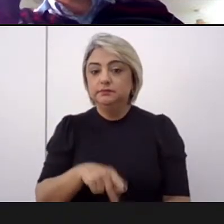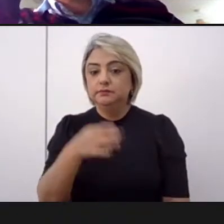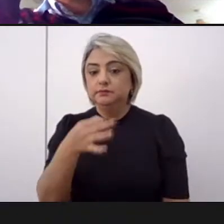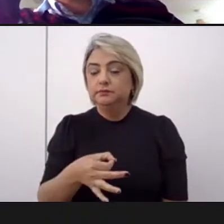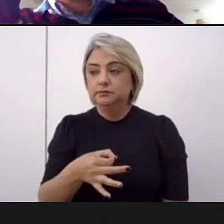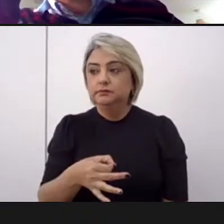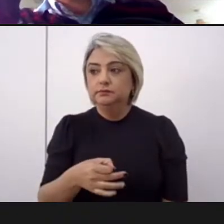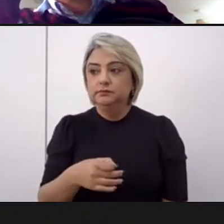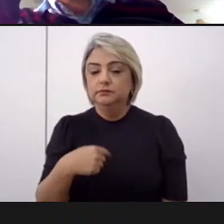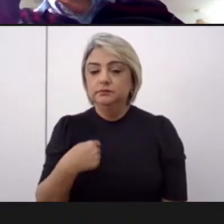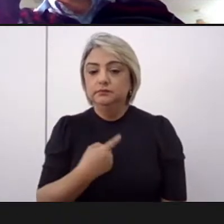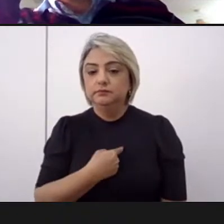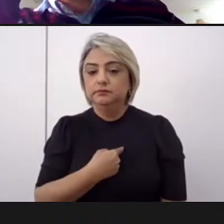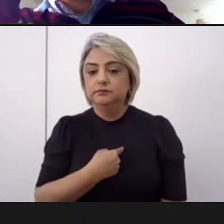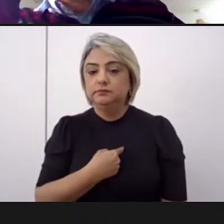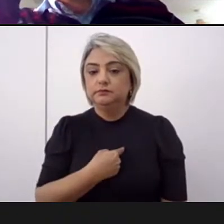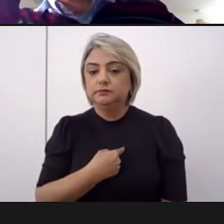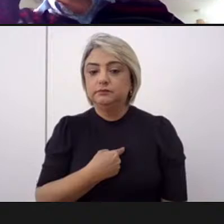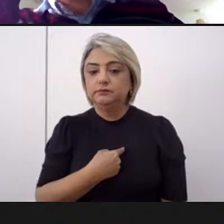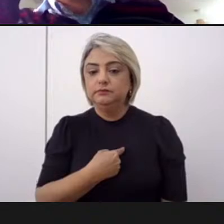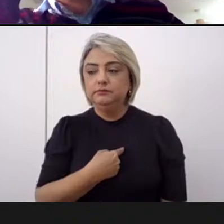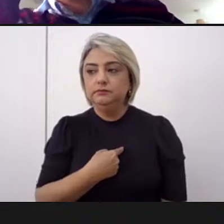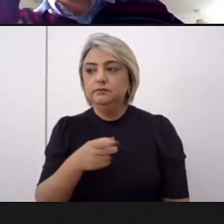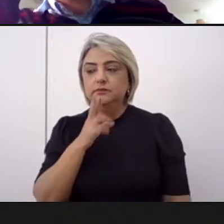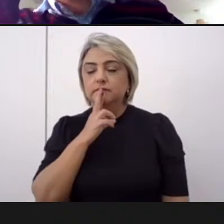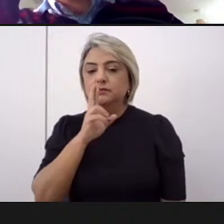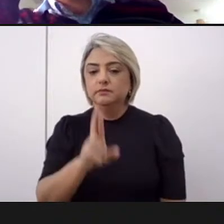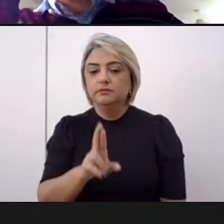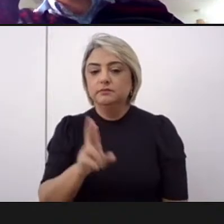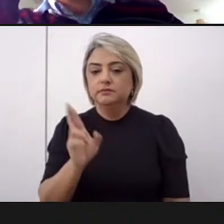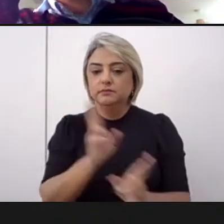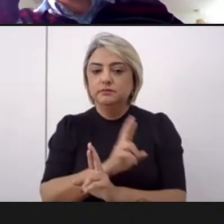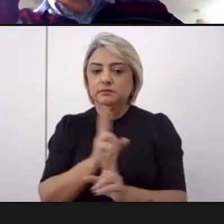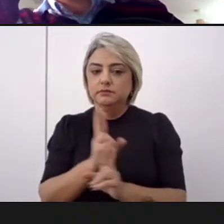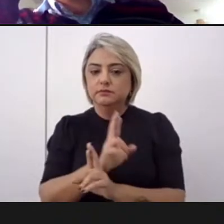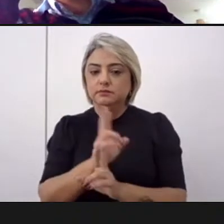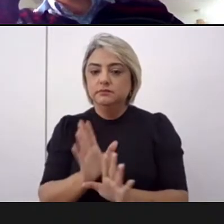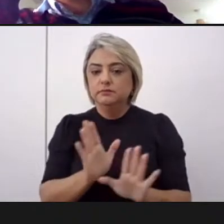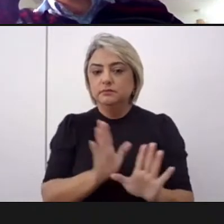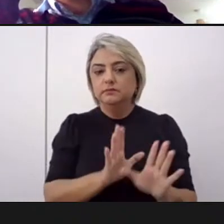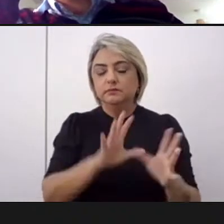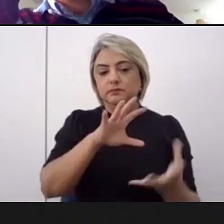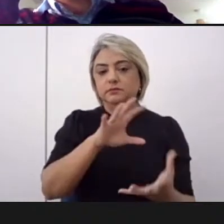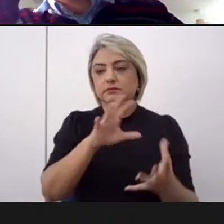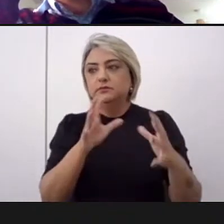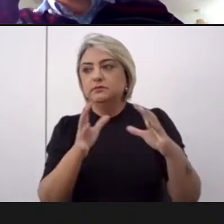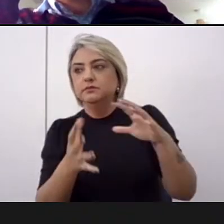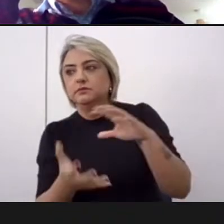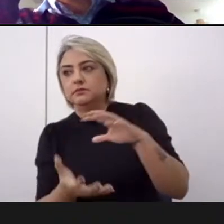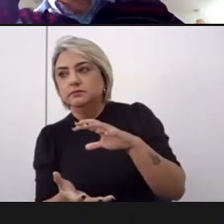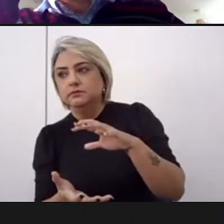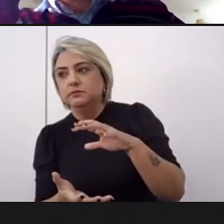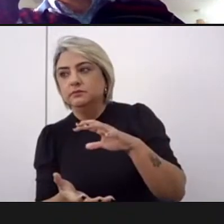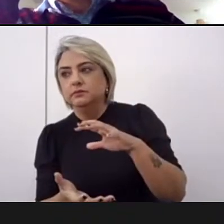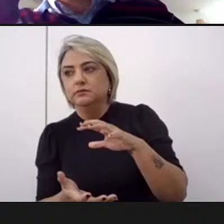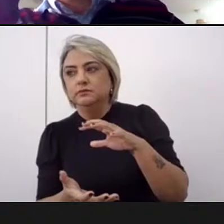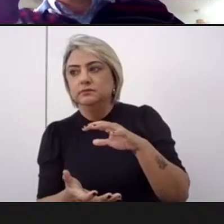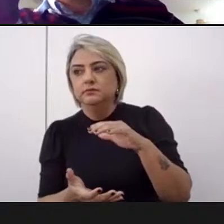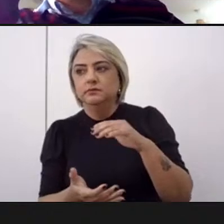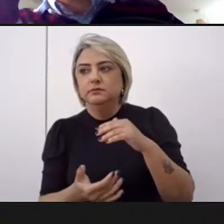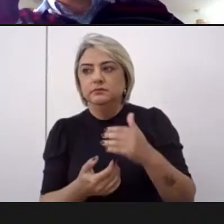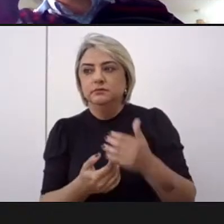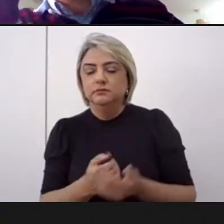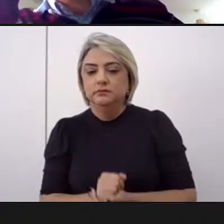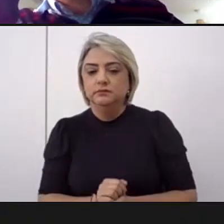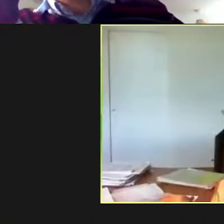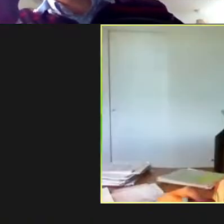more how the global field really becomes to be autonomous from national